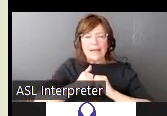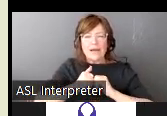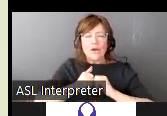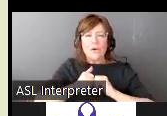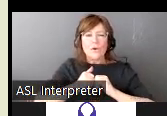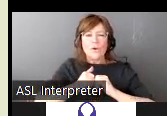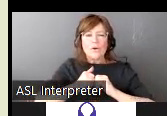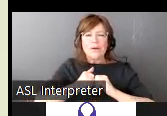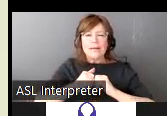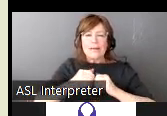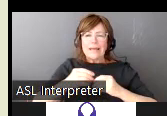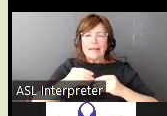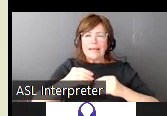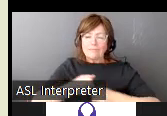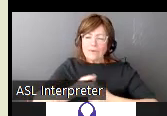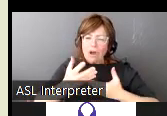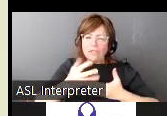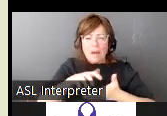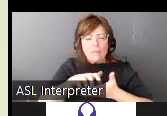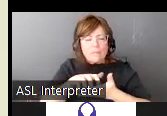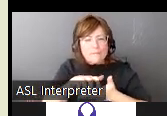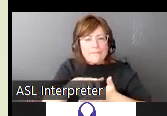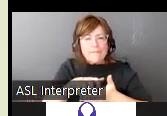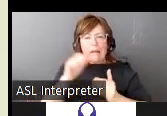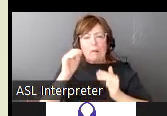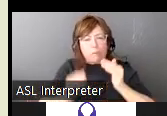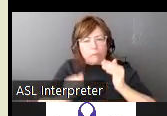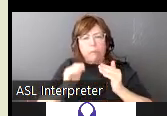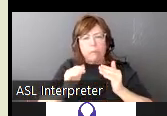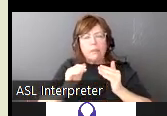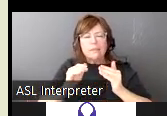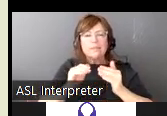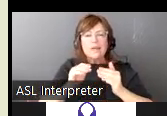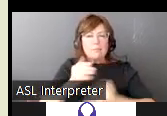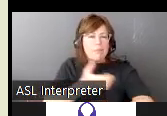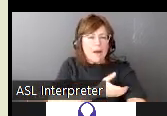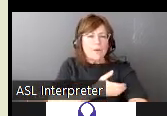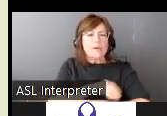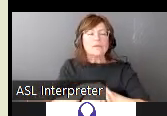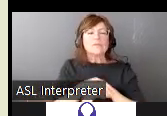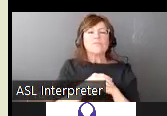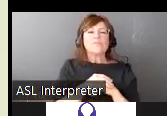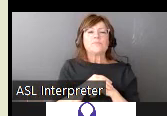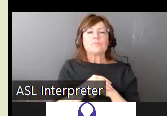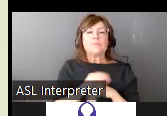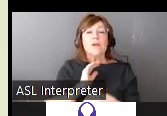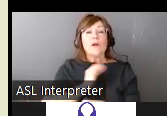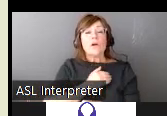privileges, power, vulnerability, and inequalities. An ecosystemic